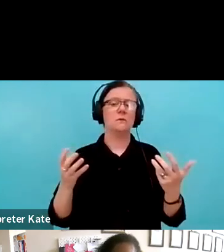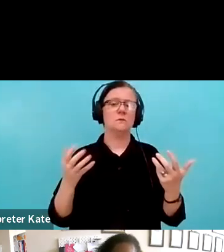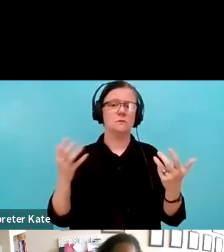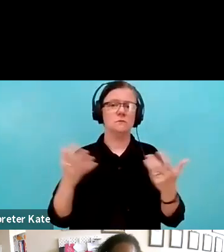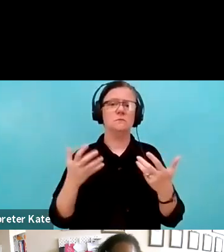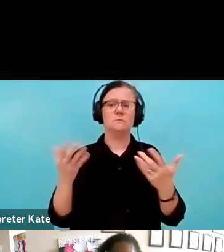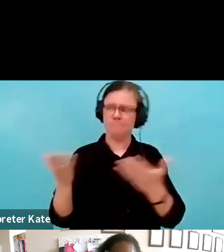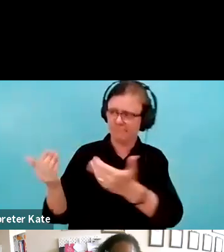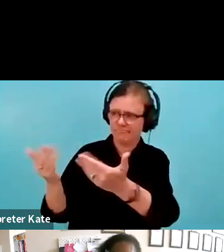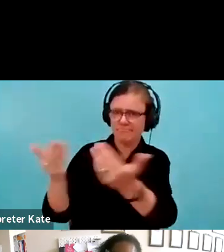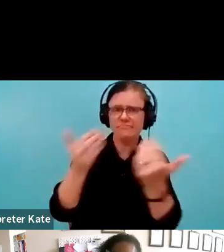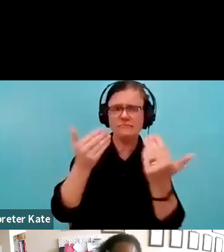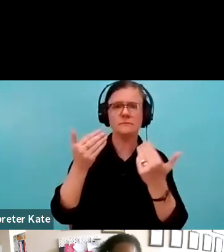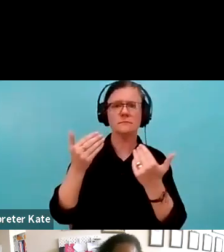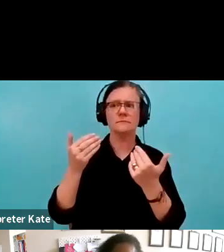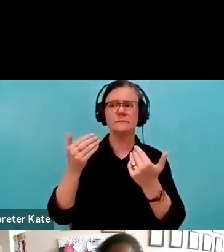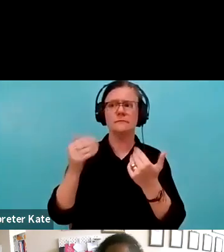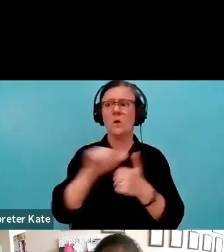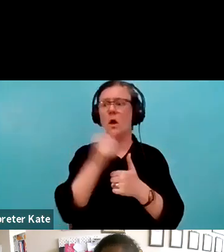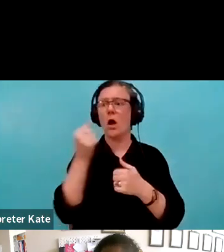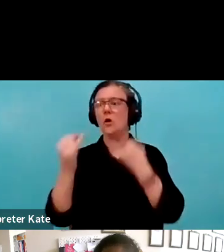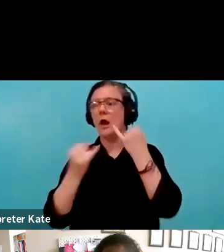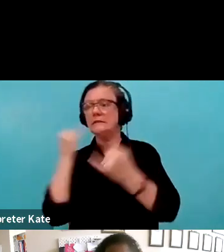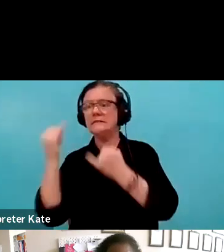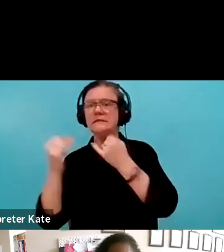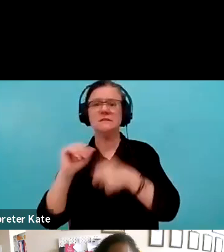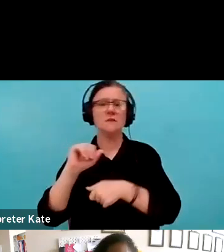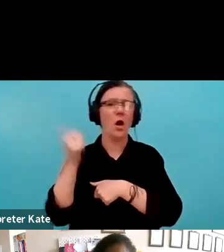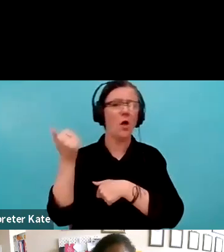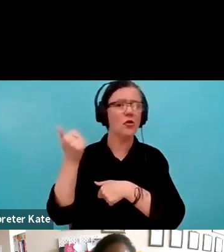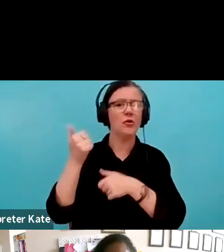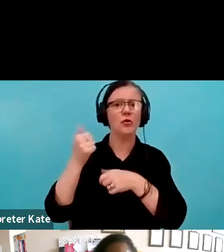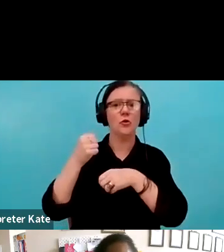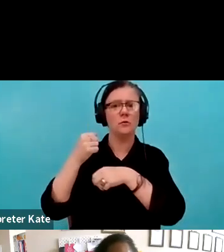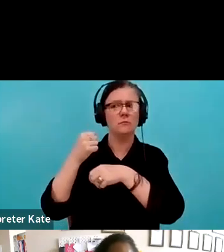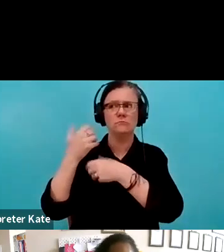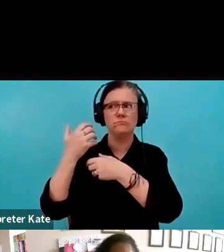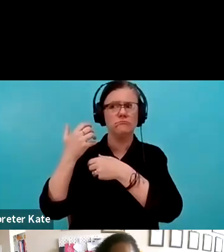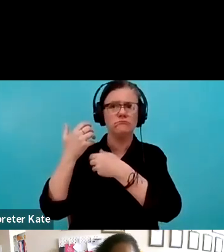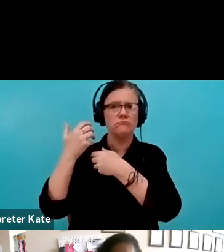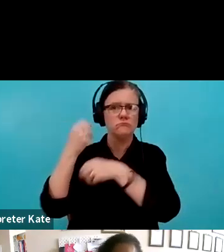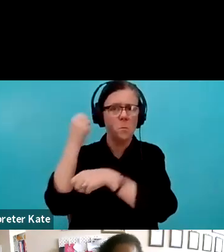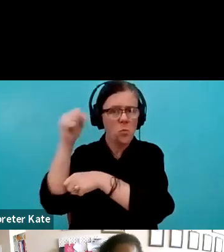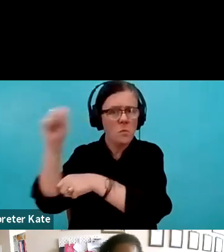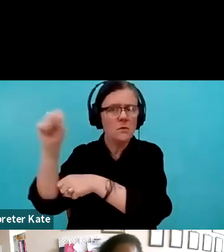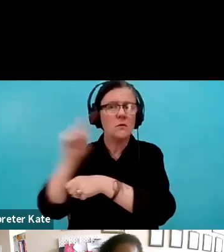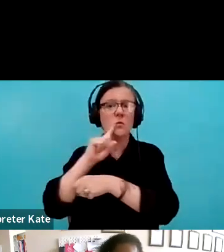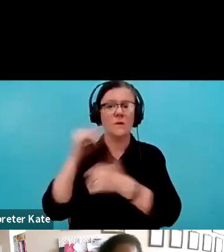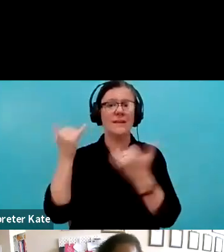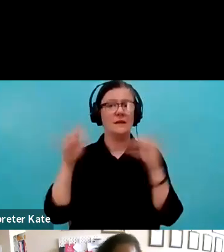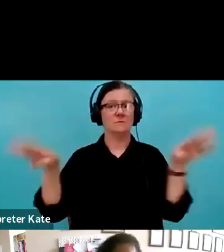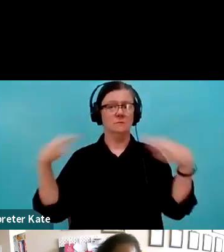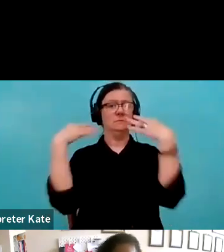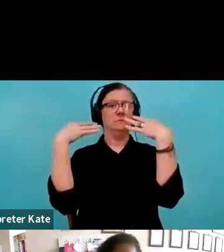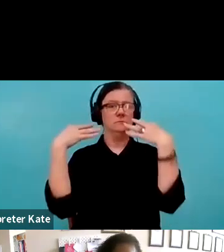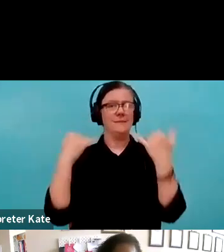into the fold, thinking about other movements, which I'm sure we'll talk about. But while the spotlight is kind of on